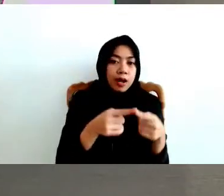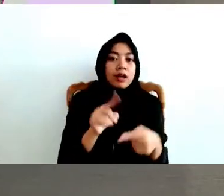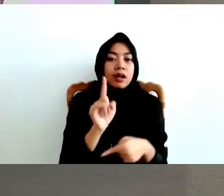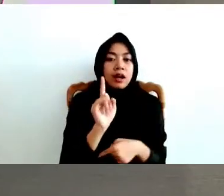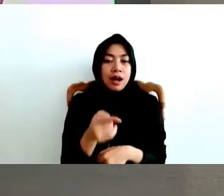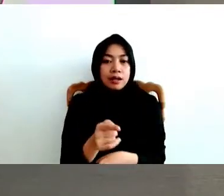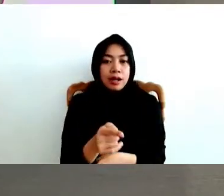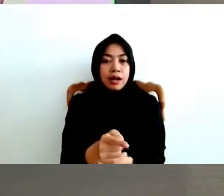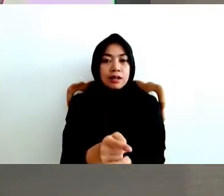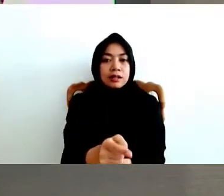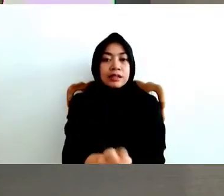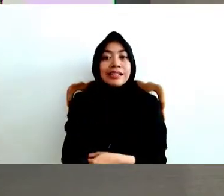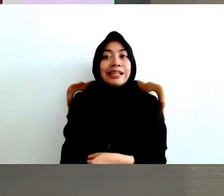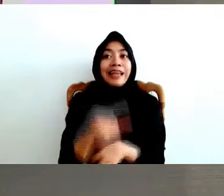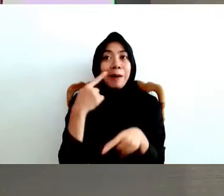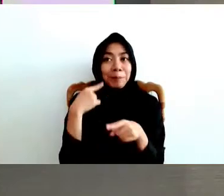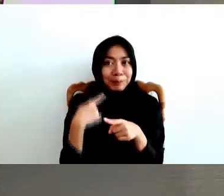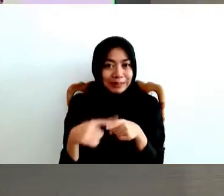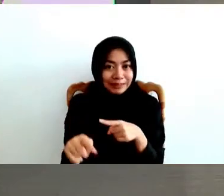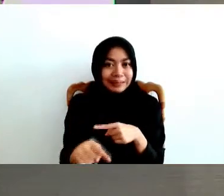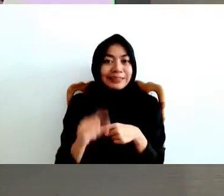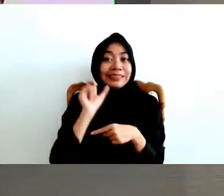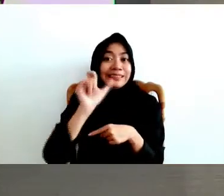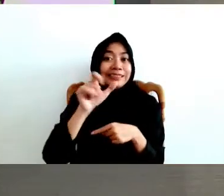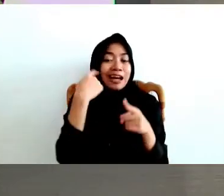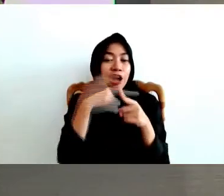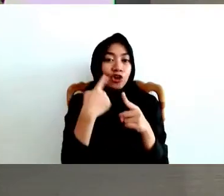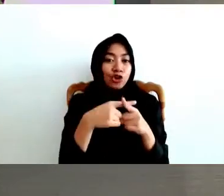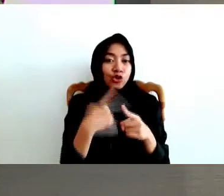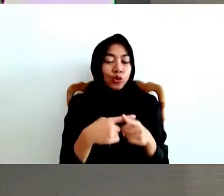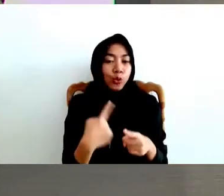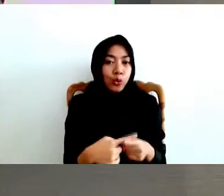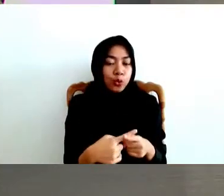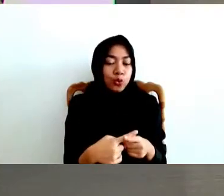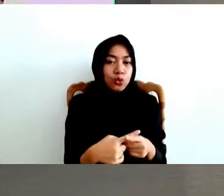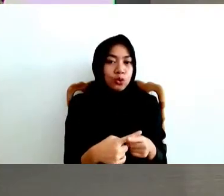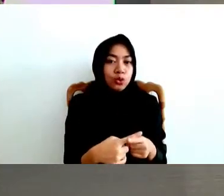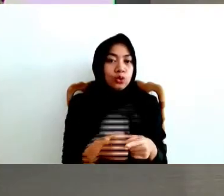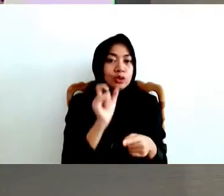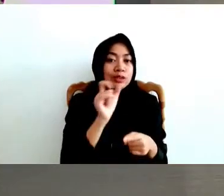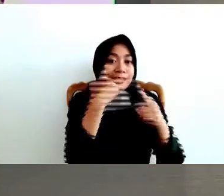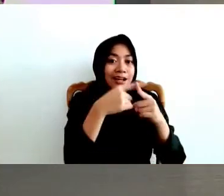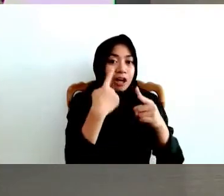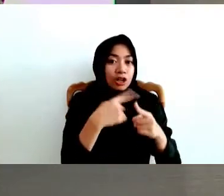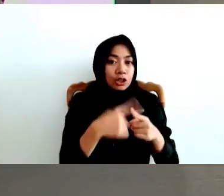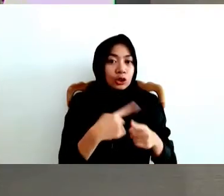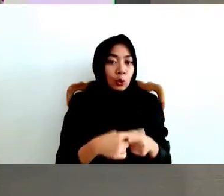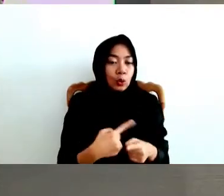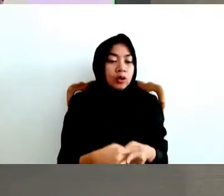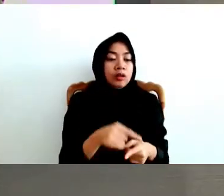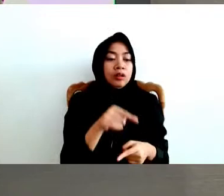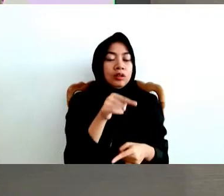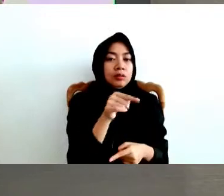I believe, I think when we are many of us now are aware that